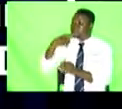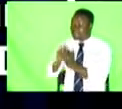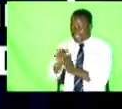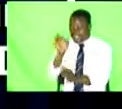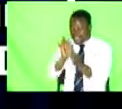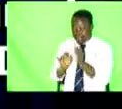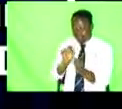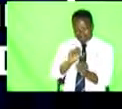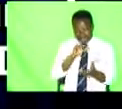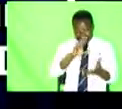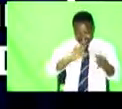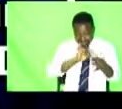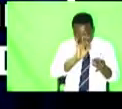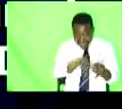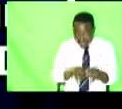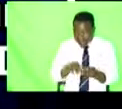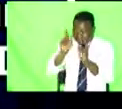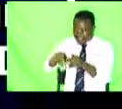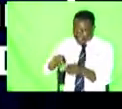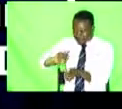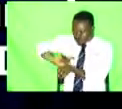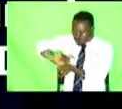a different gospel,